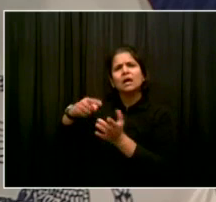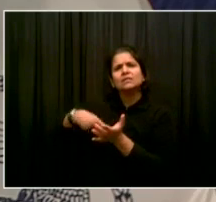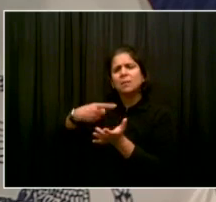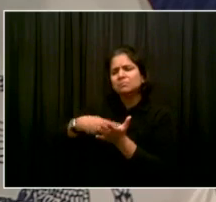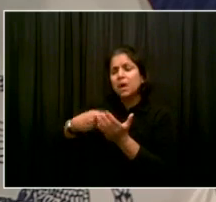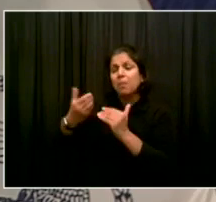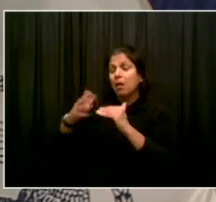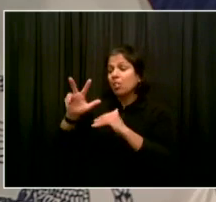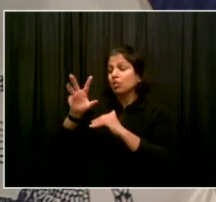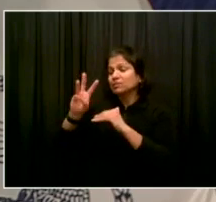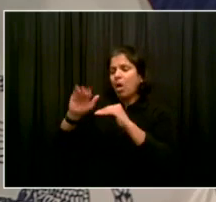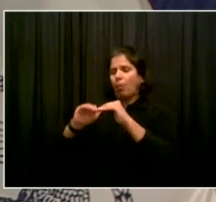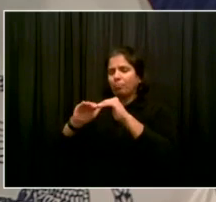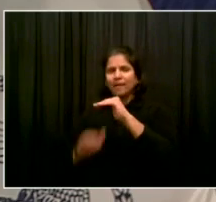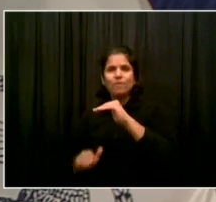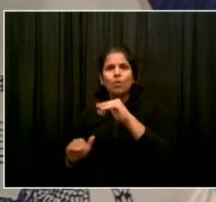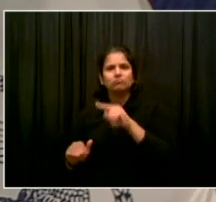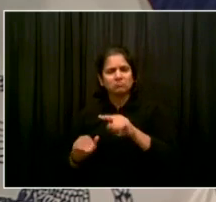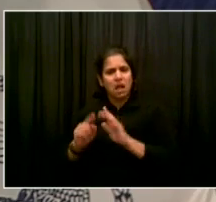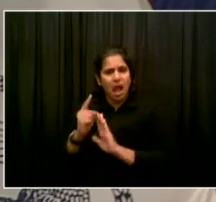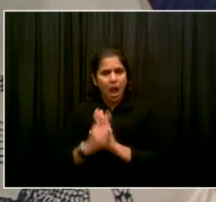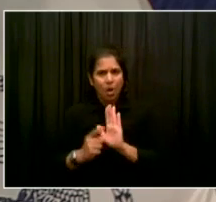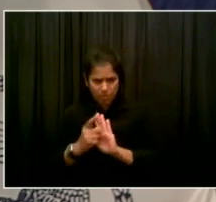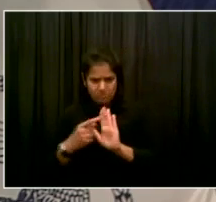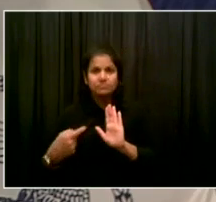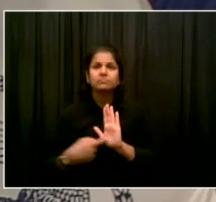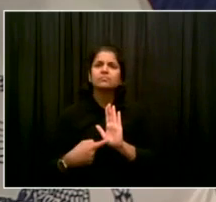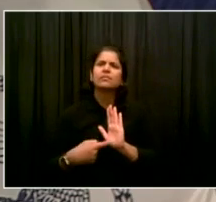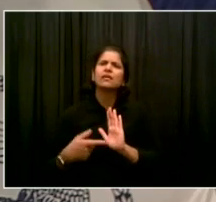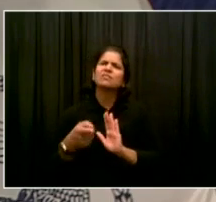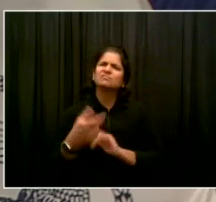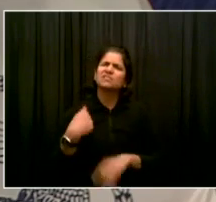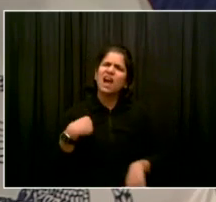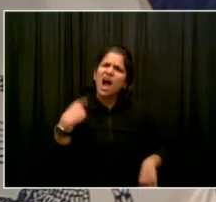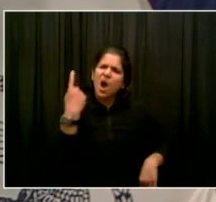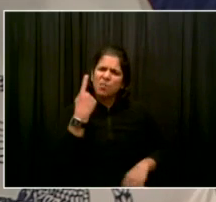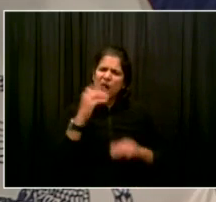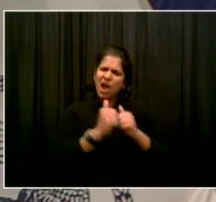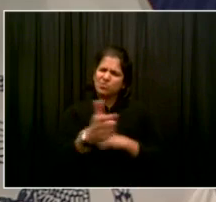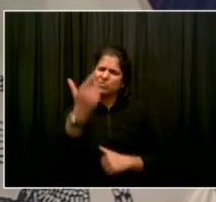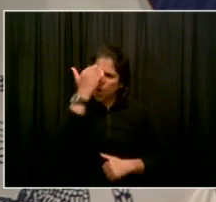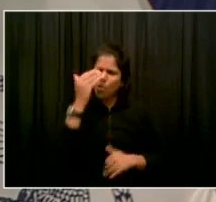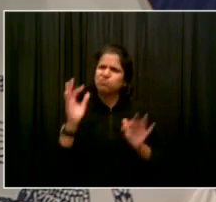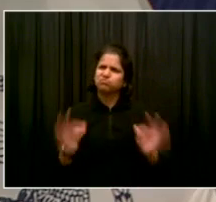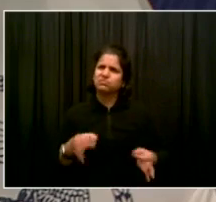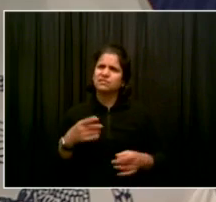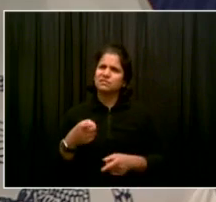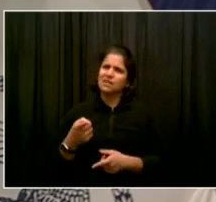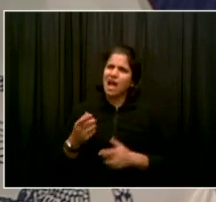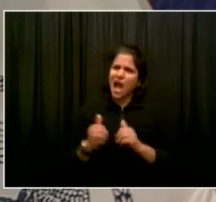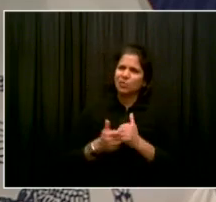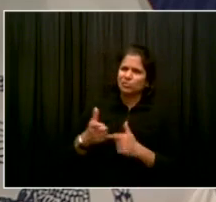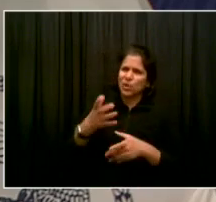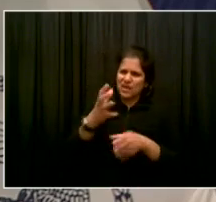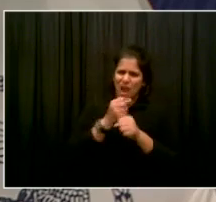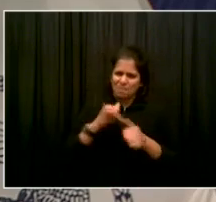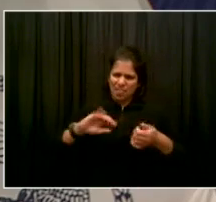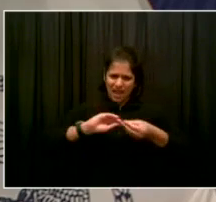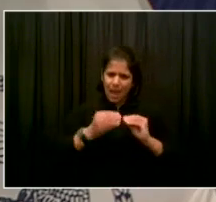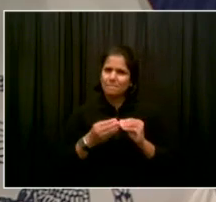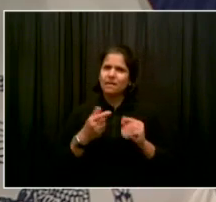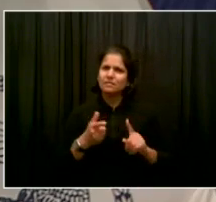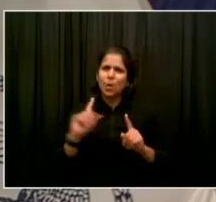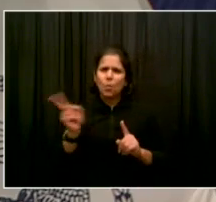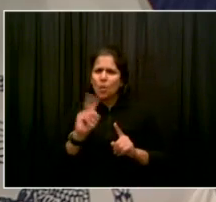that statement. How is it monitored? How does that get reported? Okay, I'll turn to Dr. Long and say,